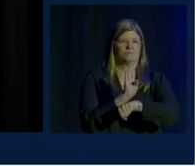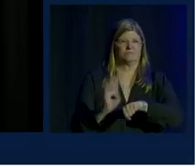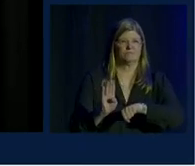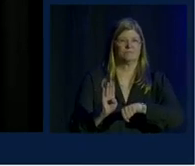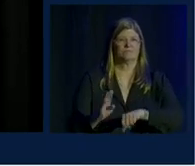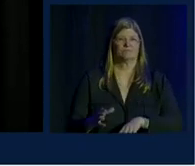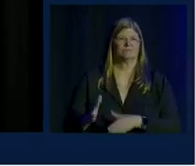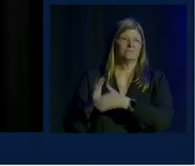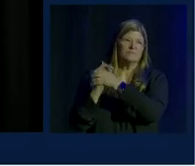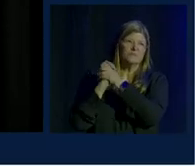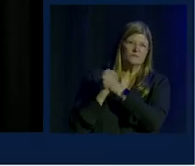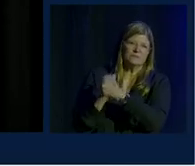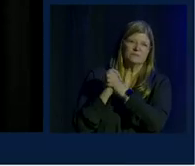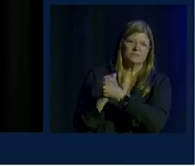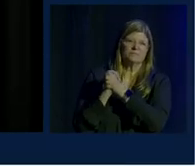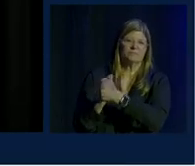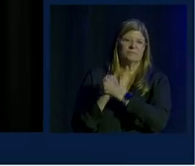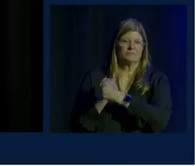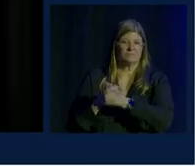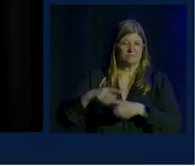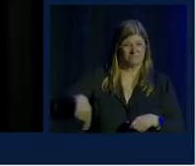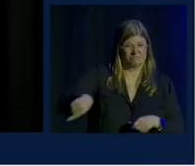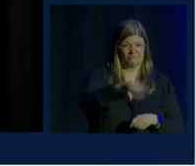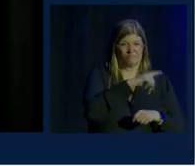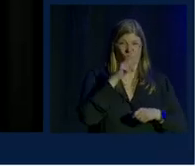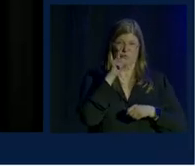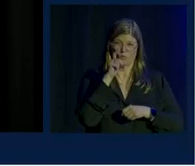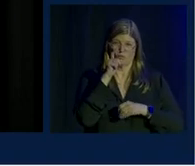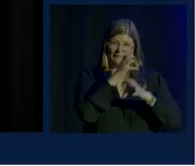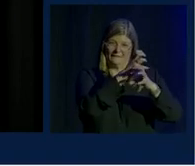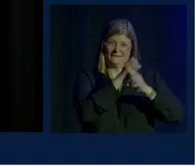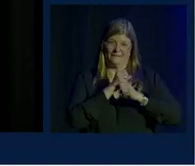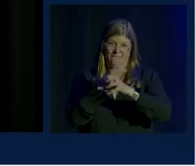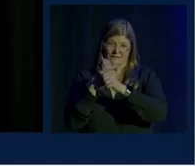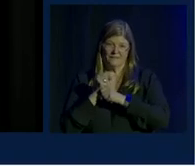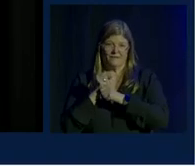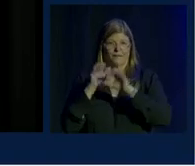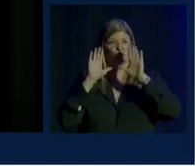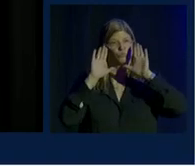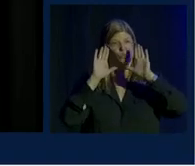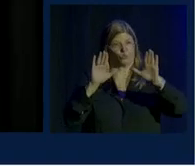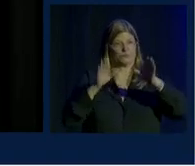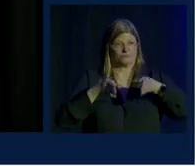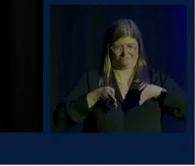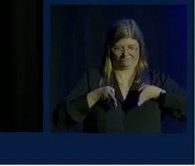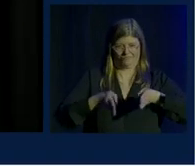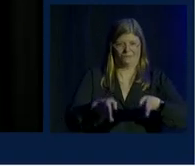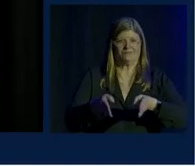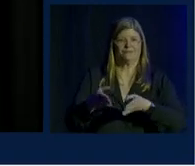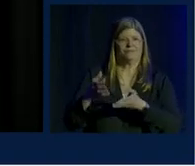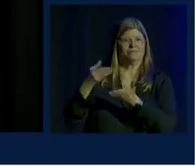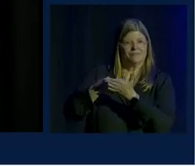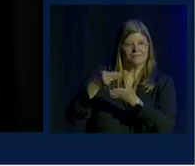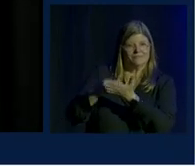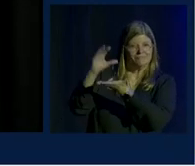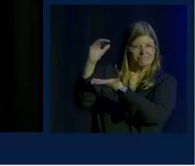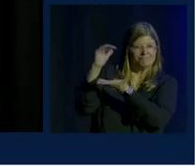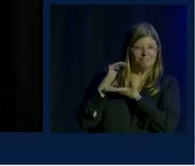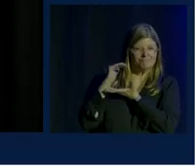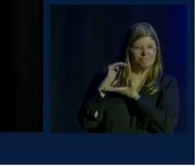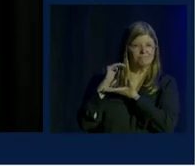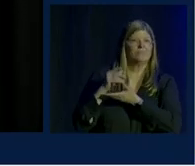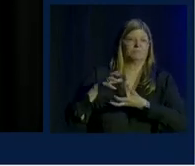Streets grantees. This year's grantees are a combination of new businesses and community anchors, an impressive group of entrepreneurs